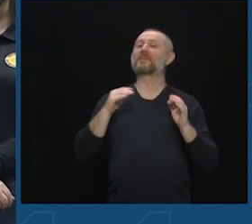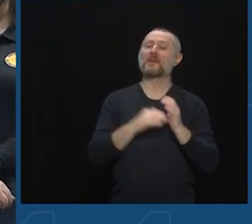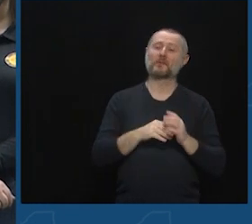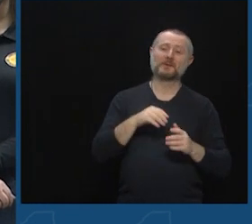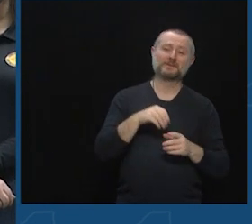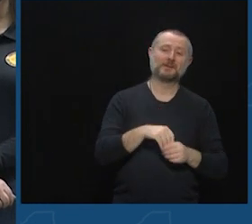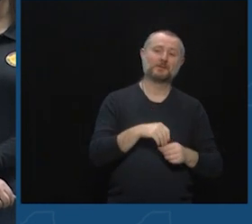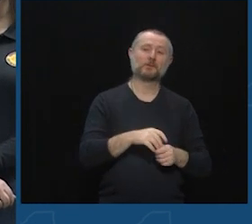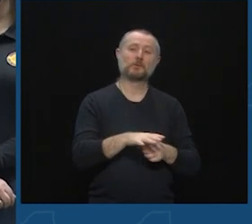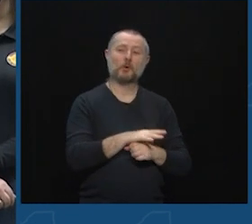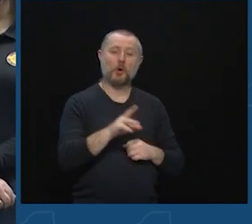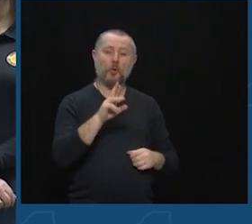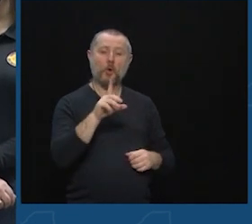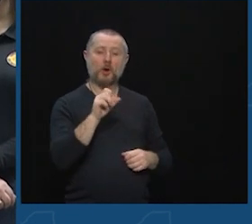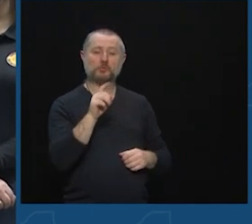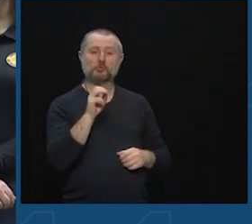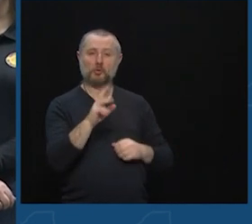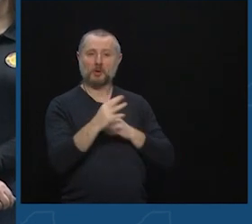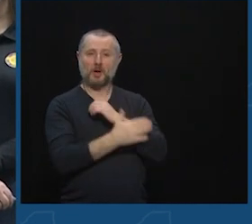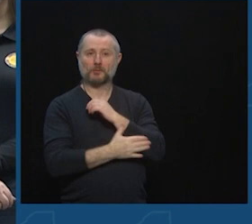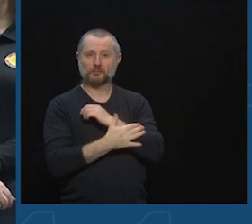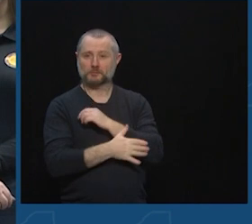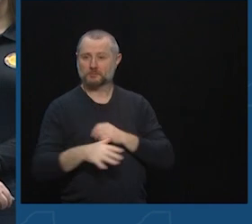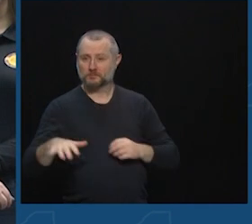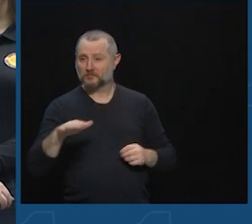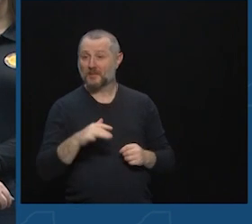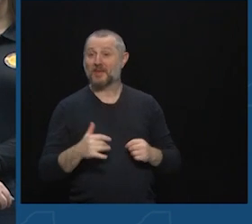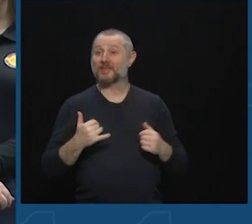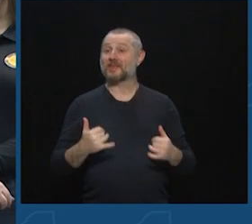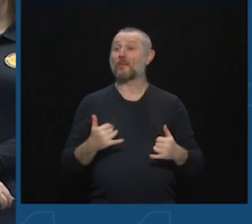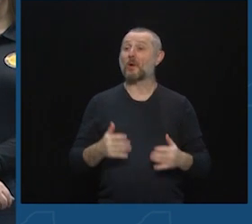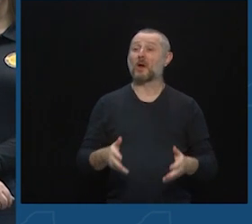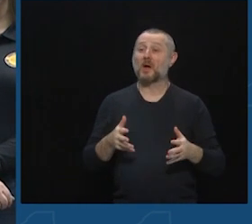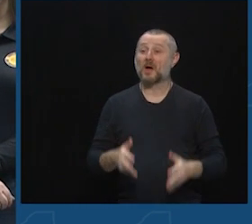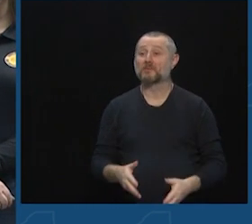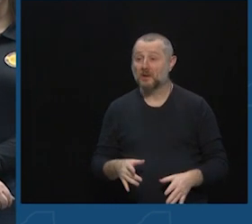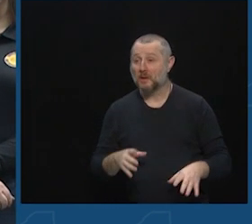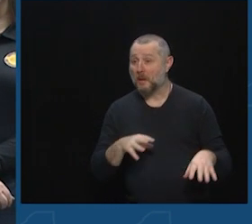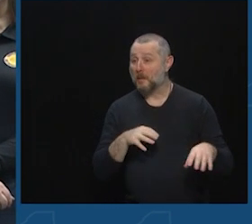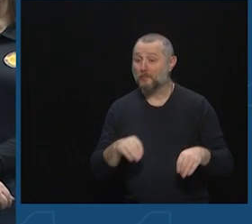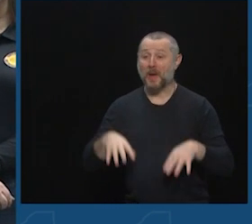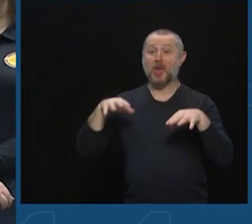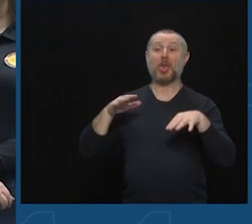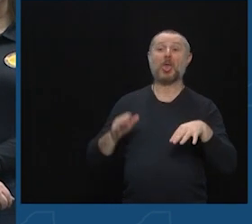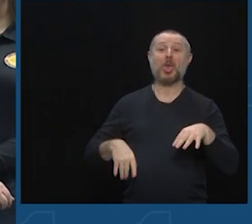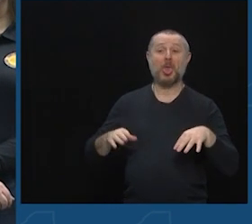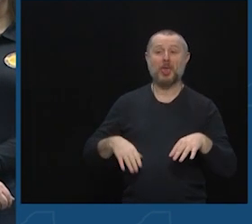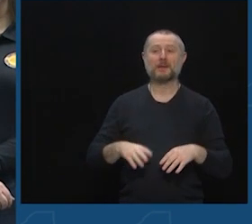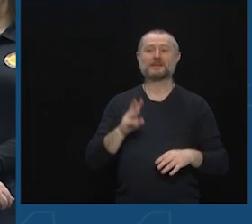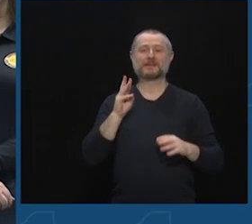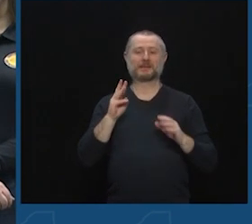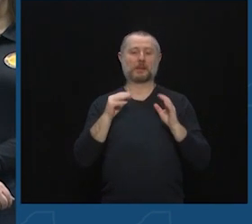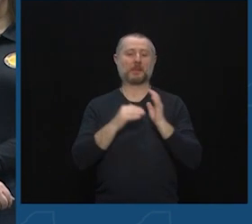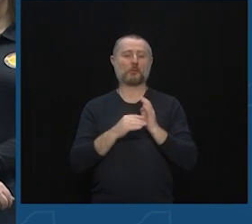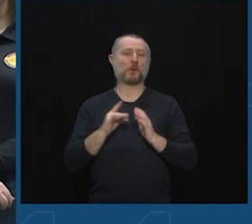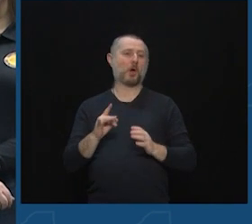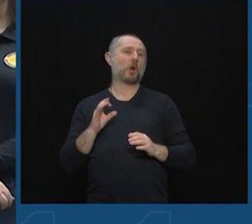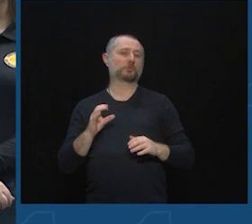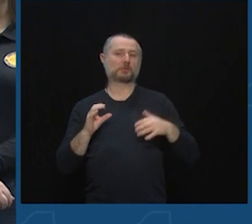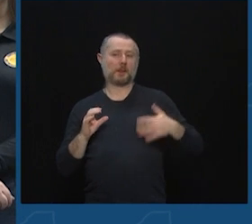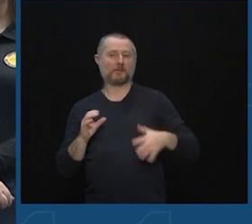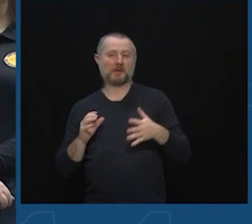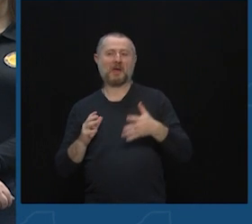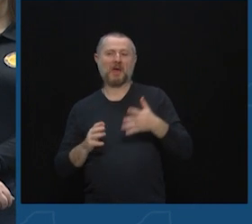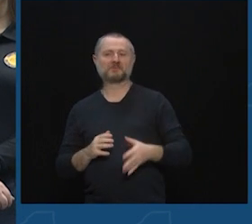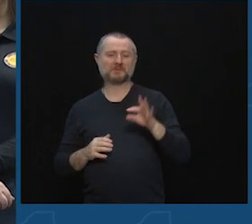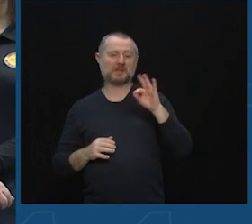As of right now, we are just under 6,800 remaining out, almost exclusively within the county. We have eclipsed 90%